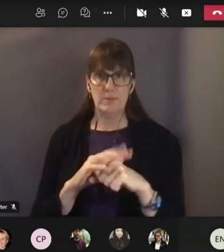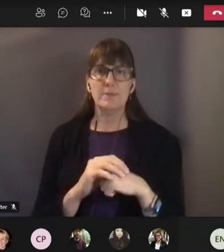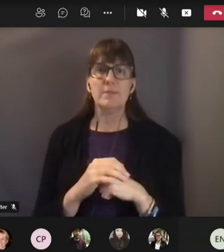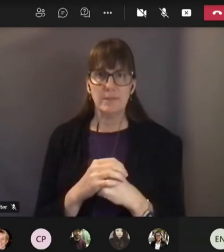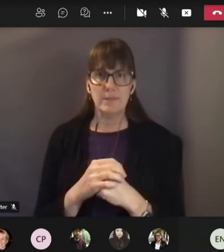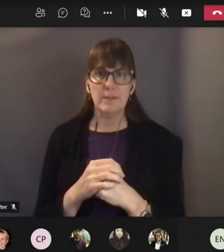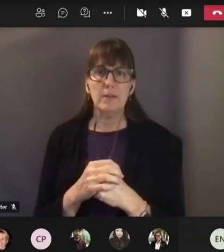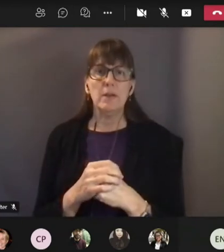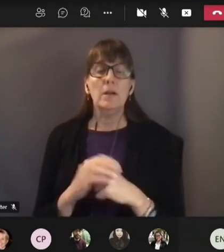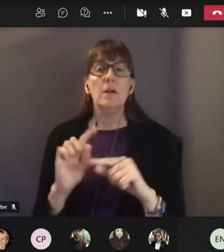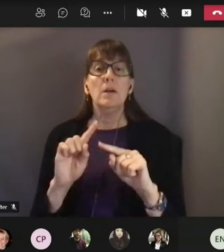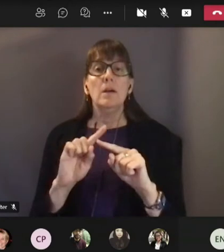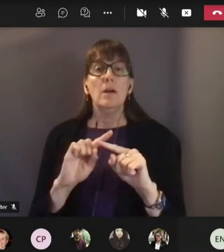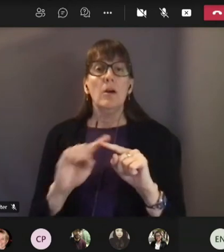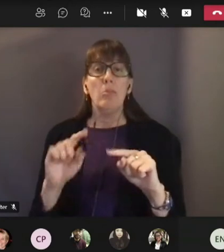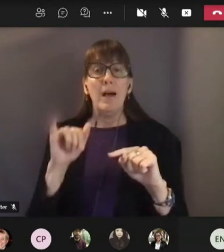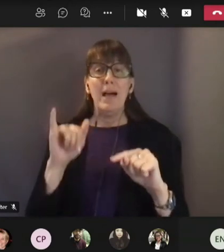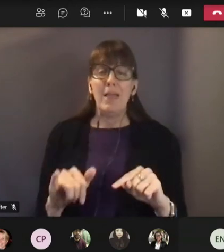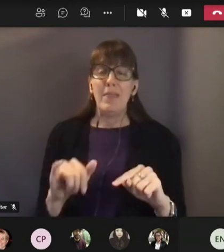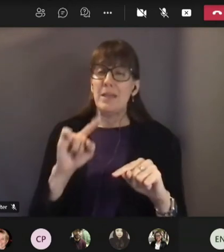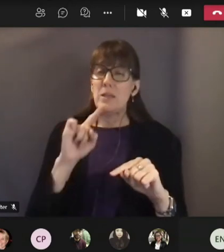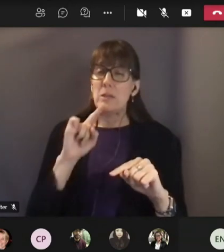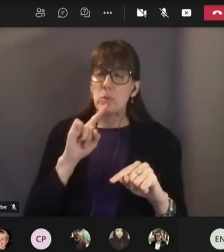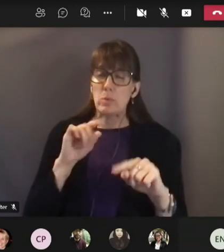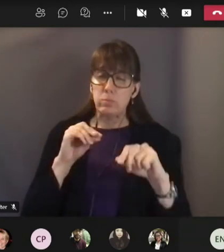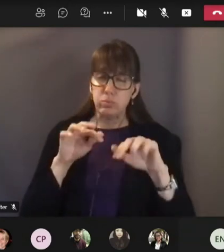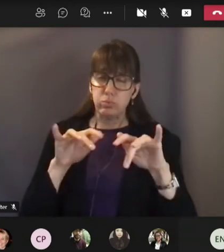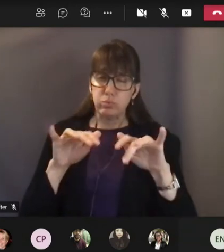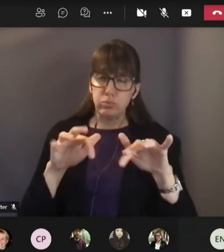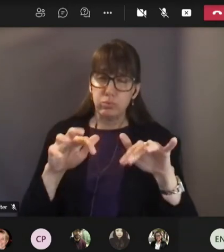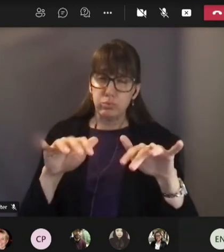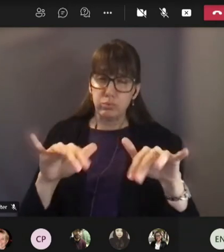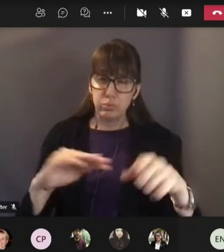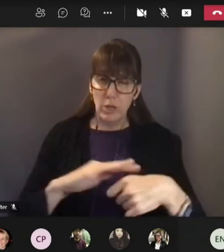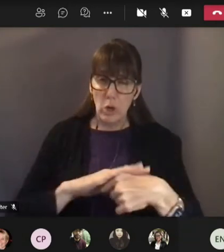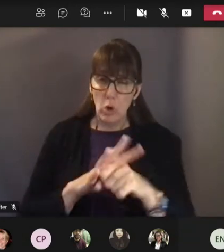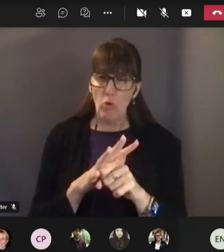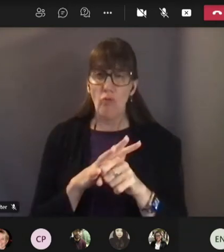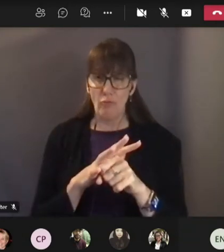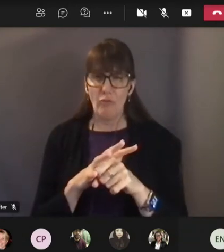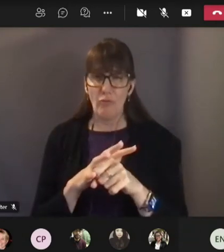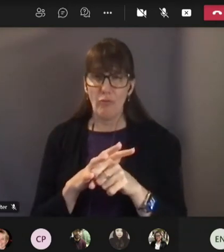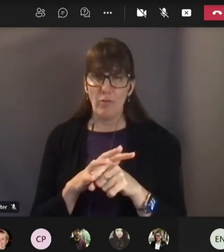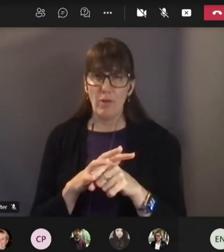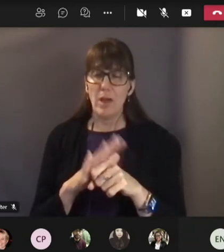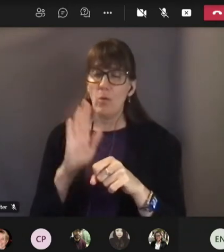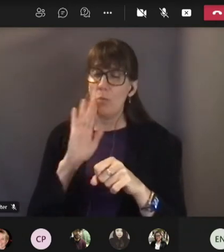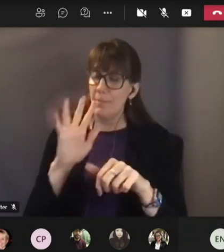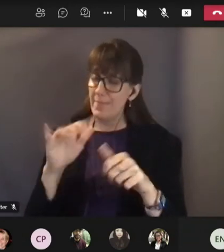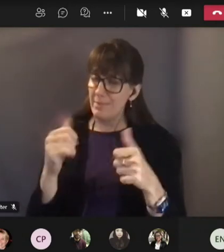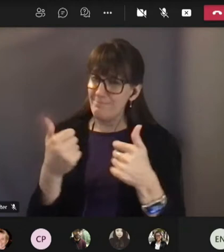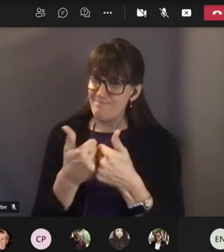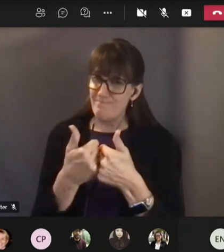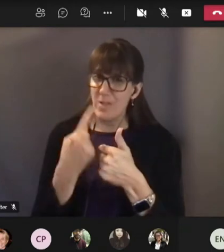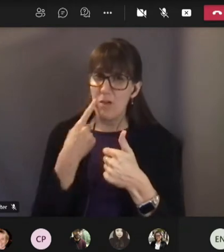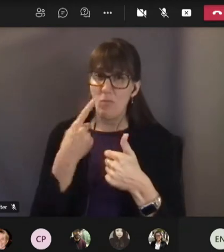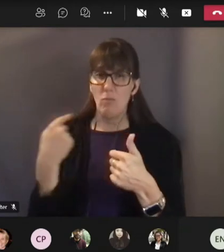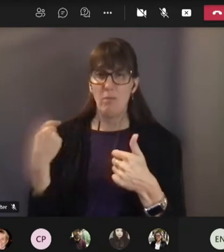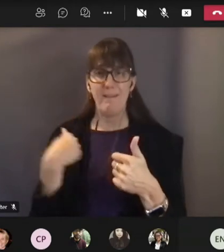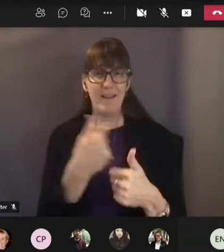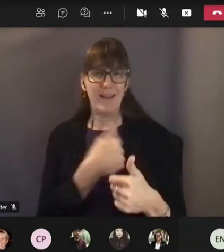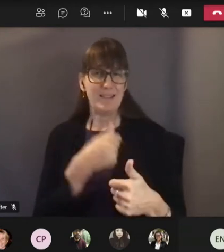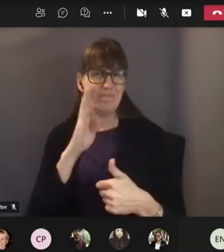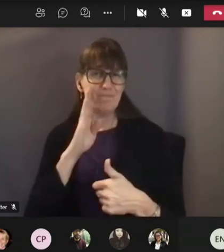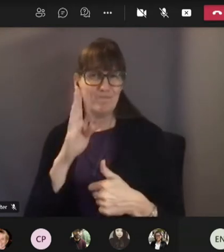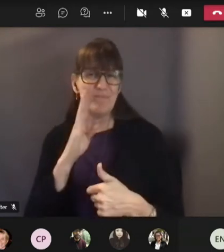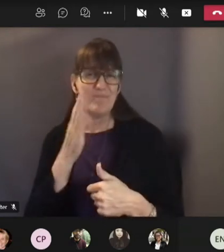But this highly contagious variant of COVID-19 is going to be difficult for us in the weeks ahead of